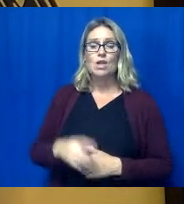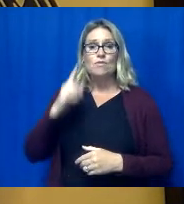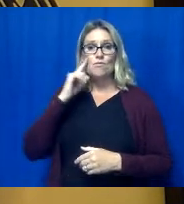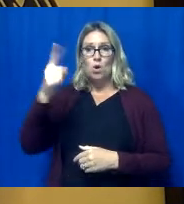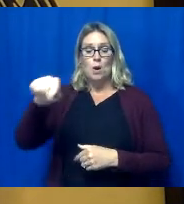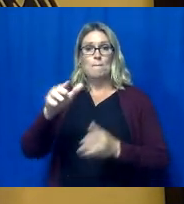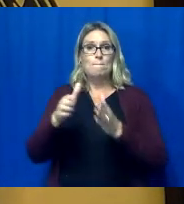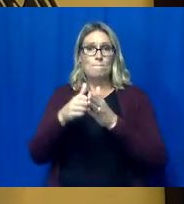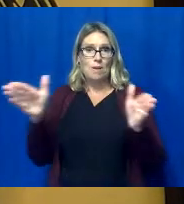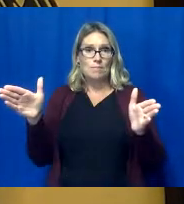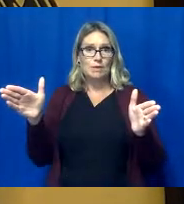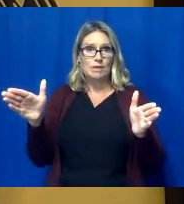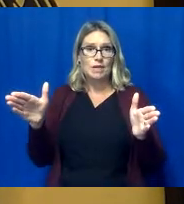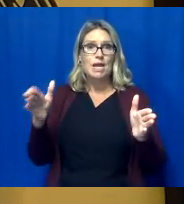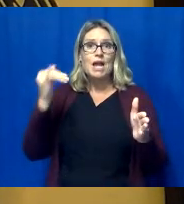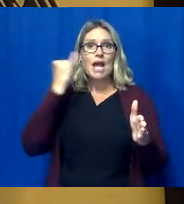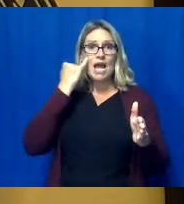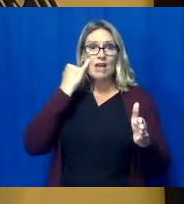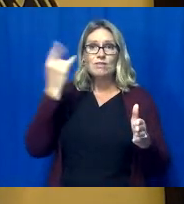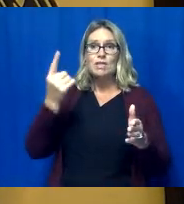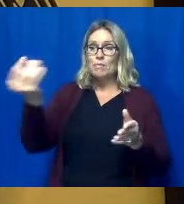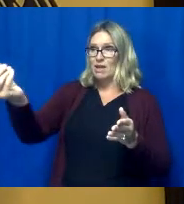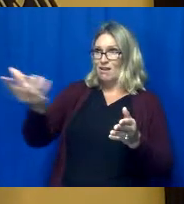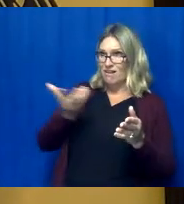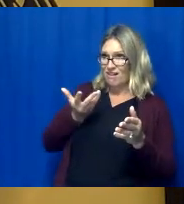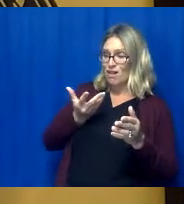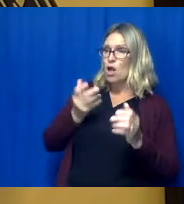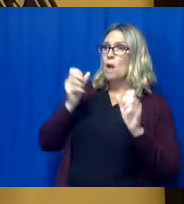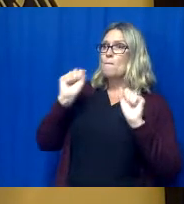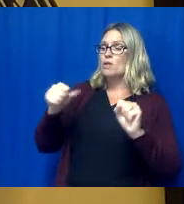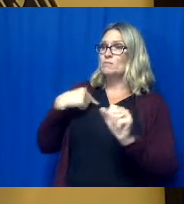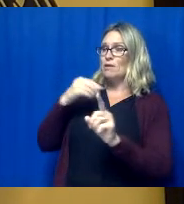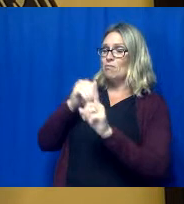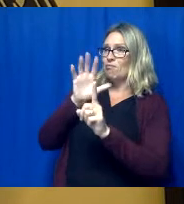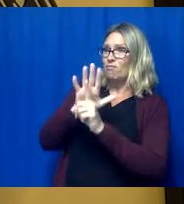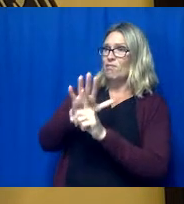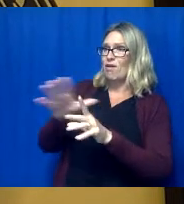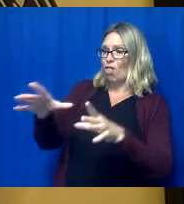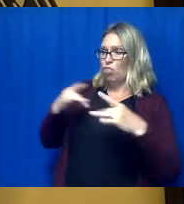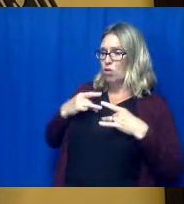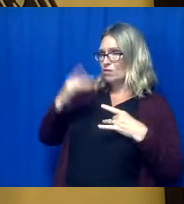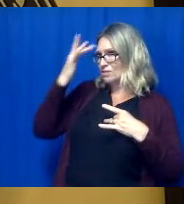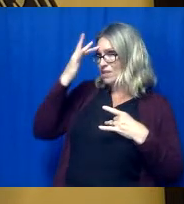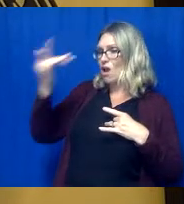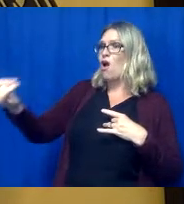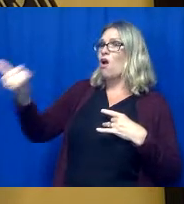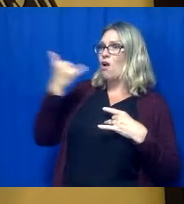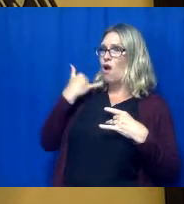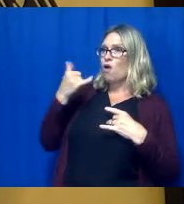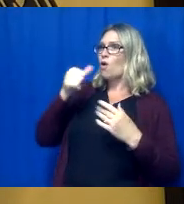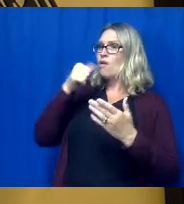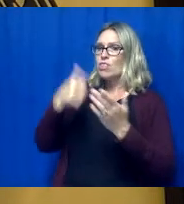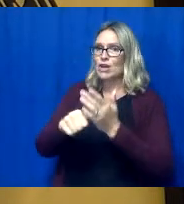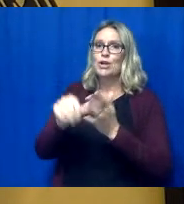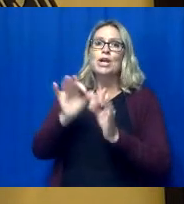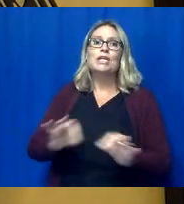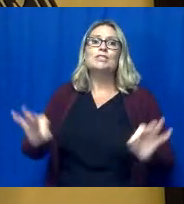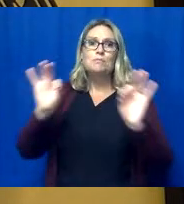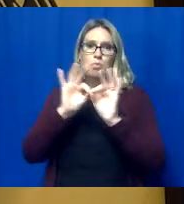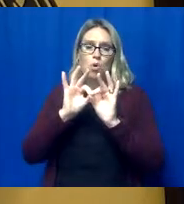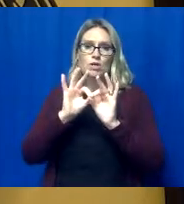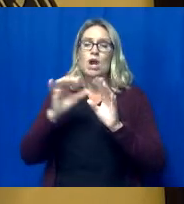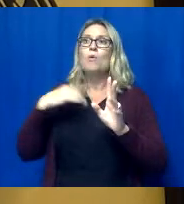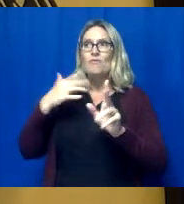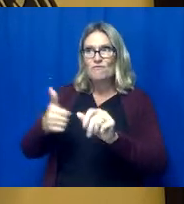really important that if you do receive a notification from public health, either by way of letter or phone call, it is important that individuals comply with